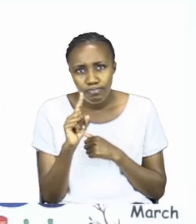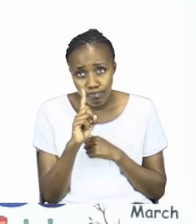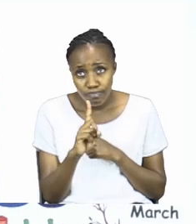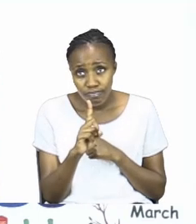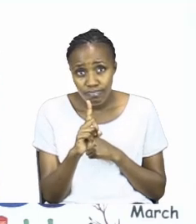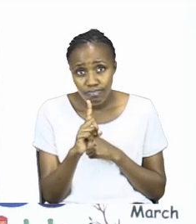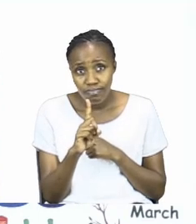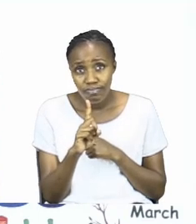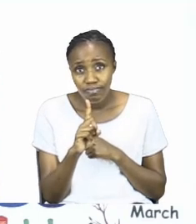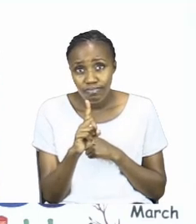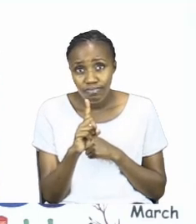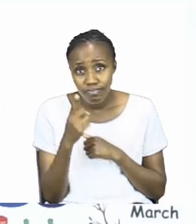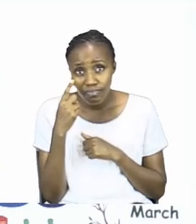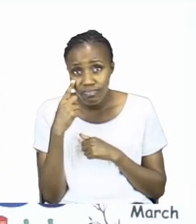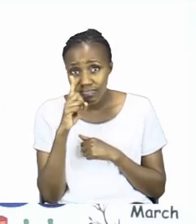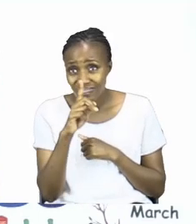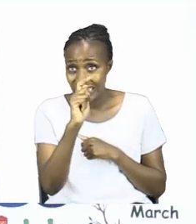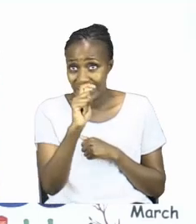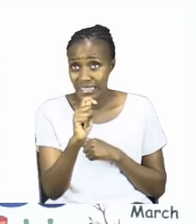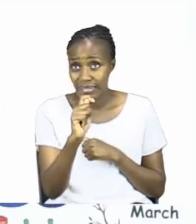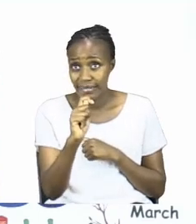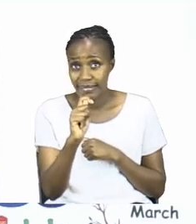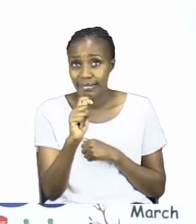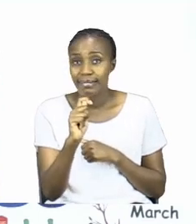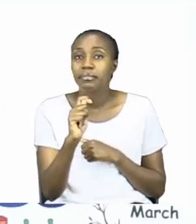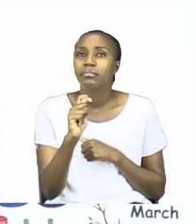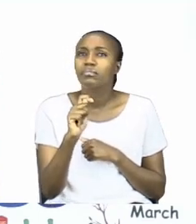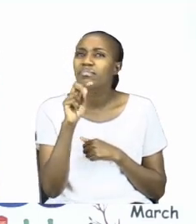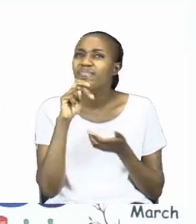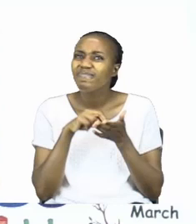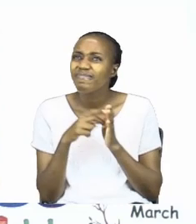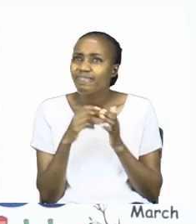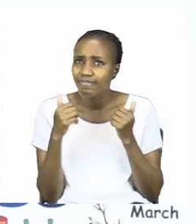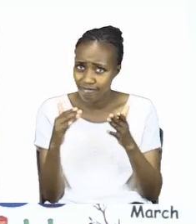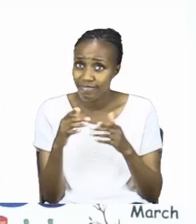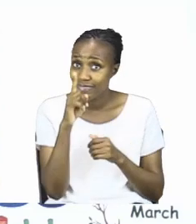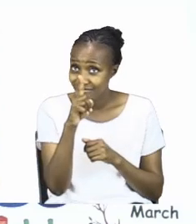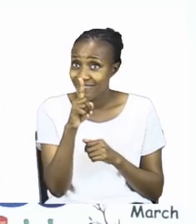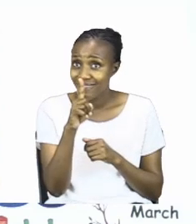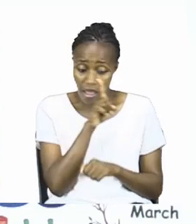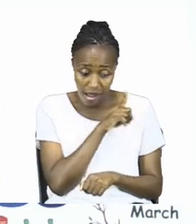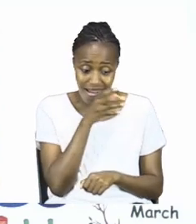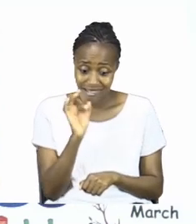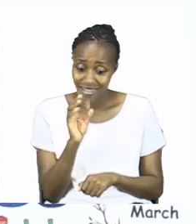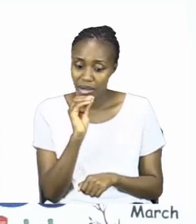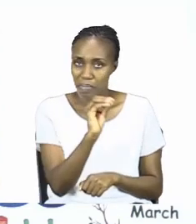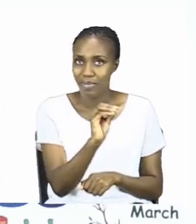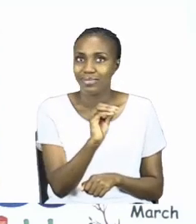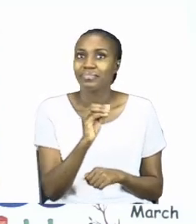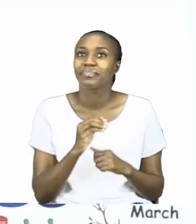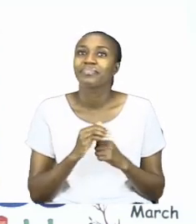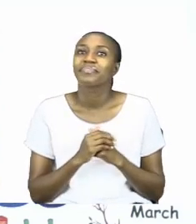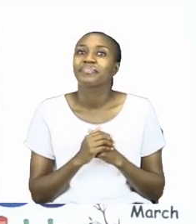1. If there is a 1, that means it's the one we should start with. I found it! So